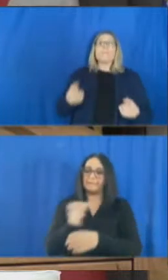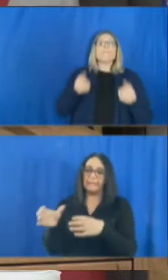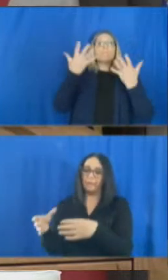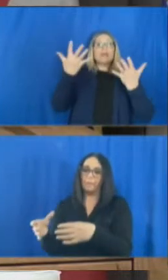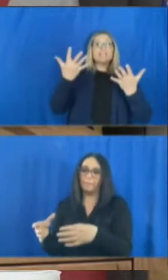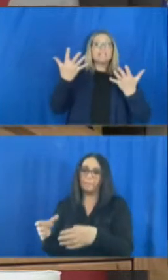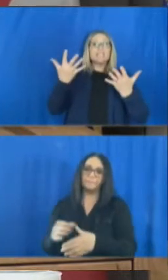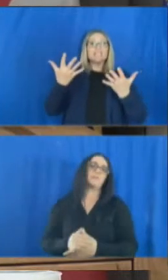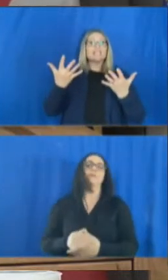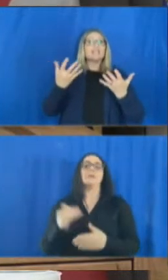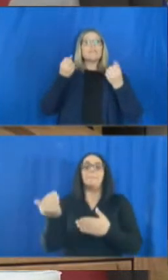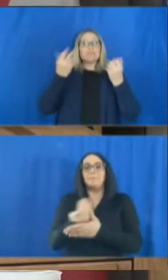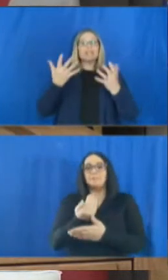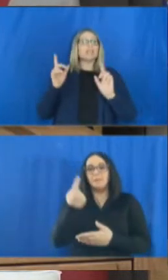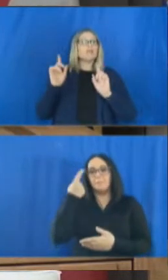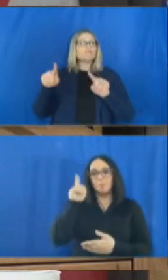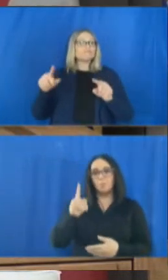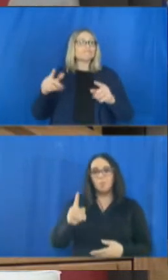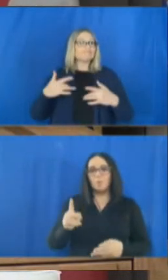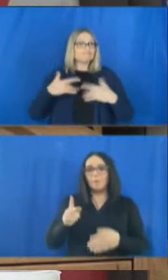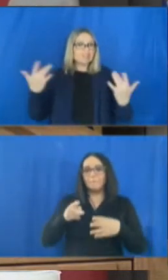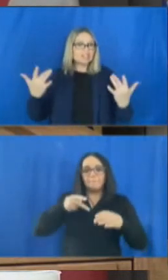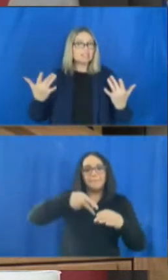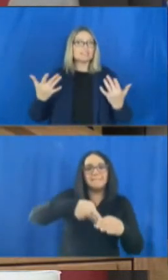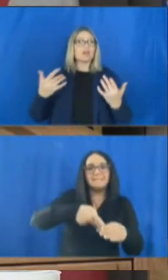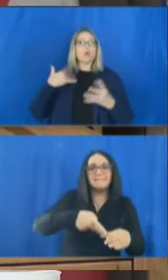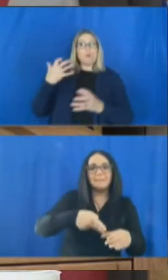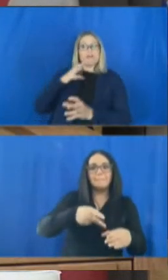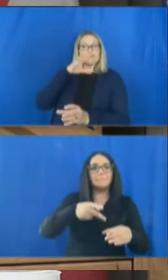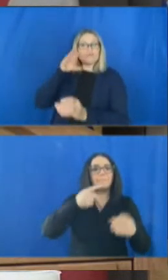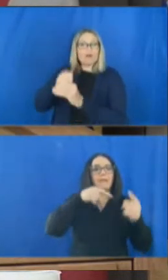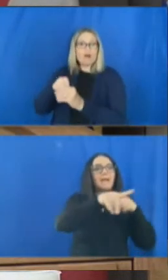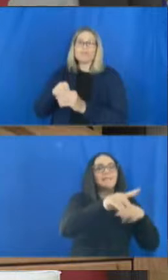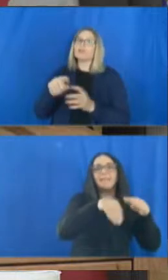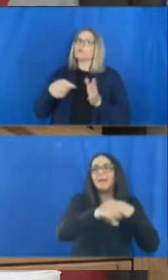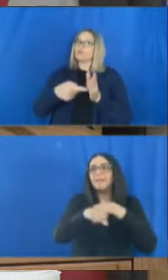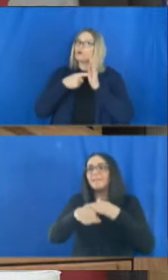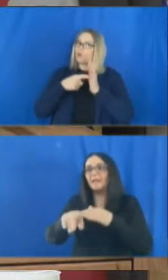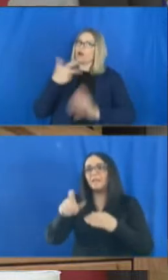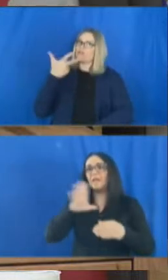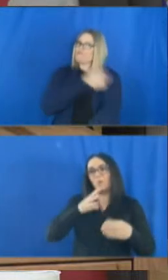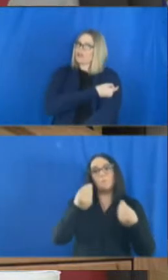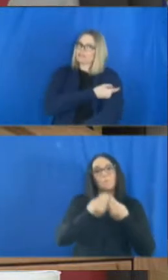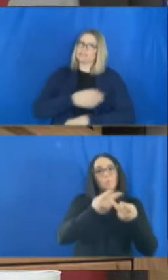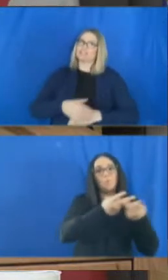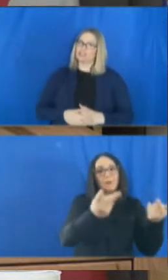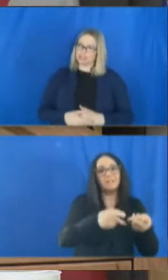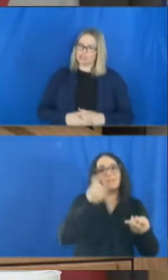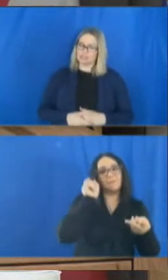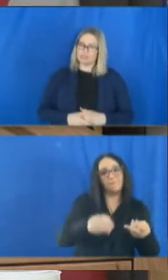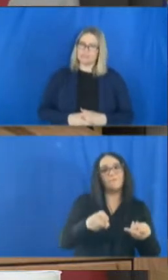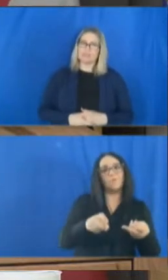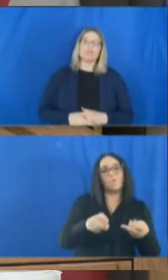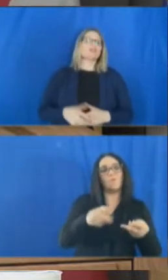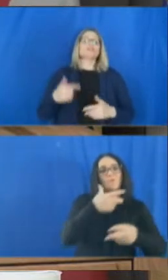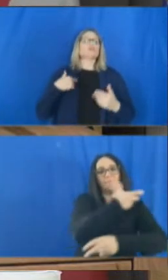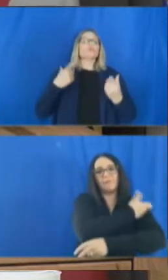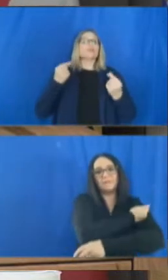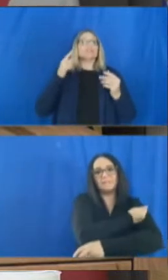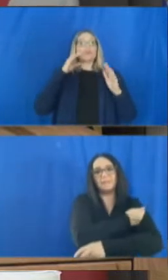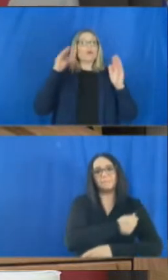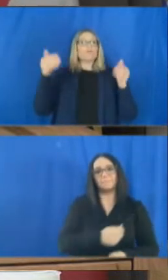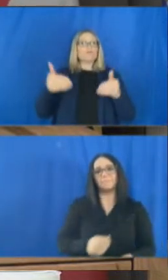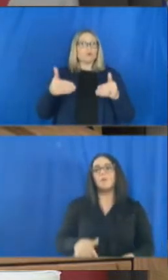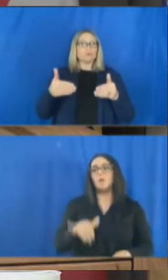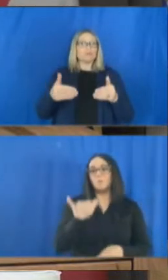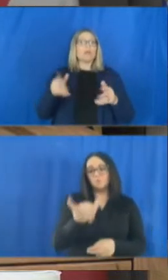get back to a more of a normal life. But for those that are unvaccinated, it only differentiates that